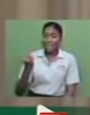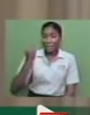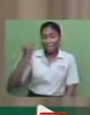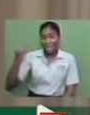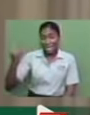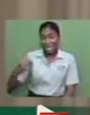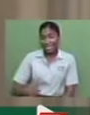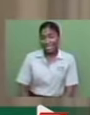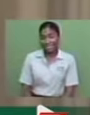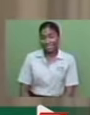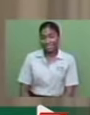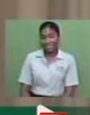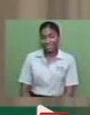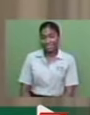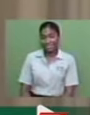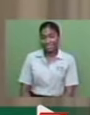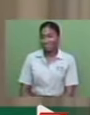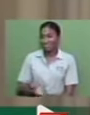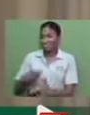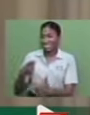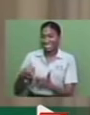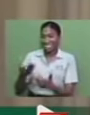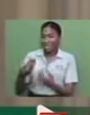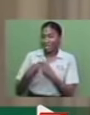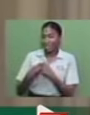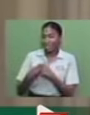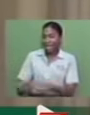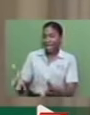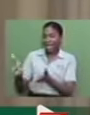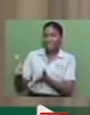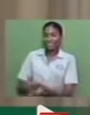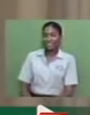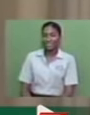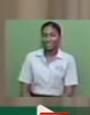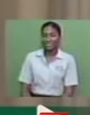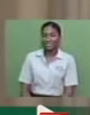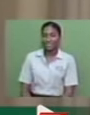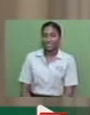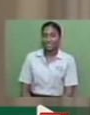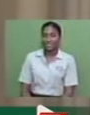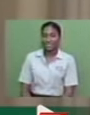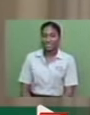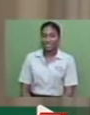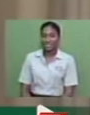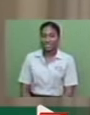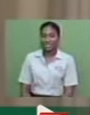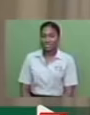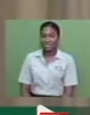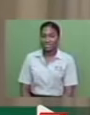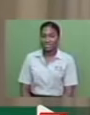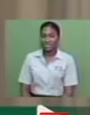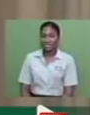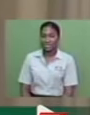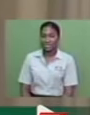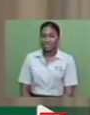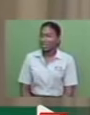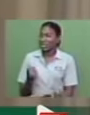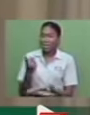is going nowhere, a drop in the bucket. And you know, whilst I raise this, whatever happened